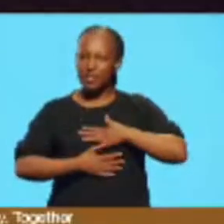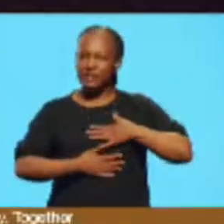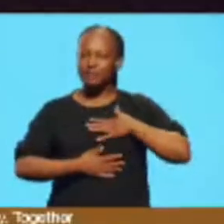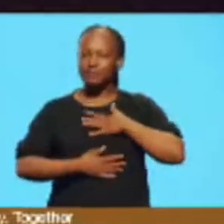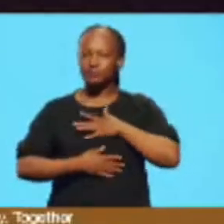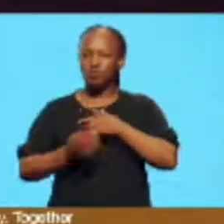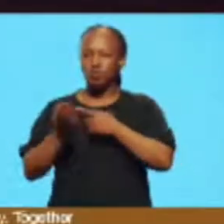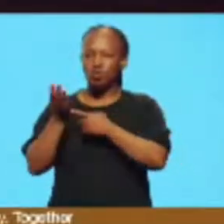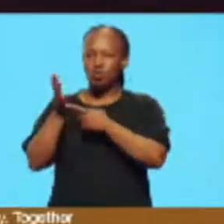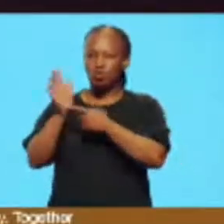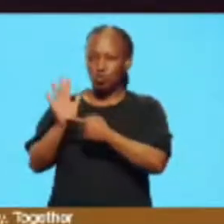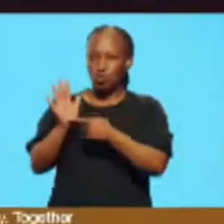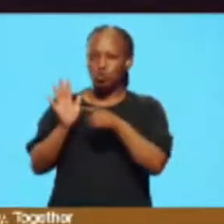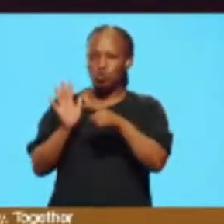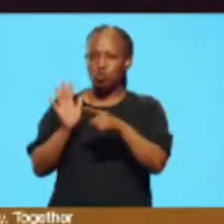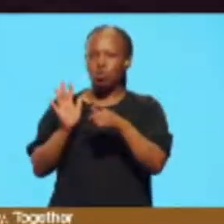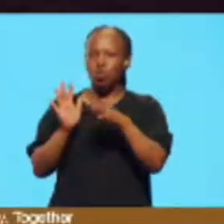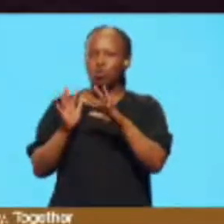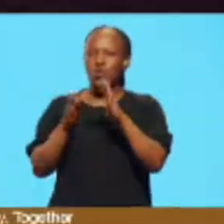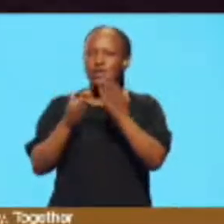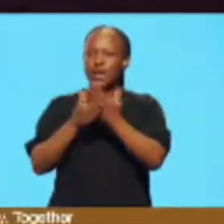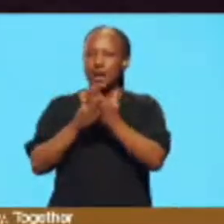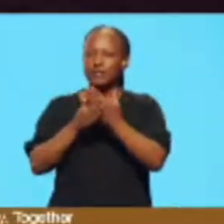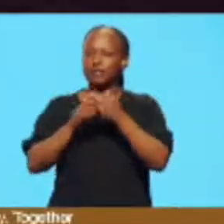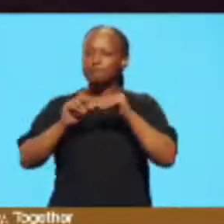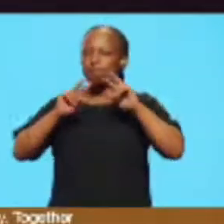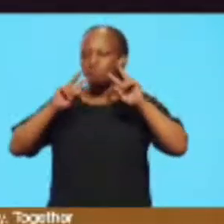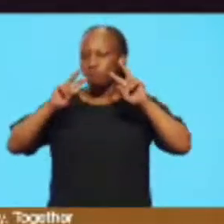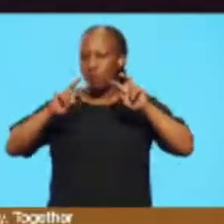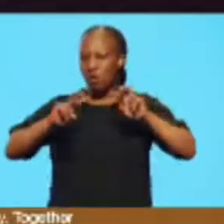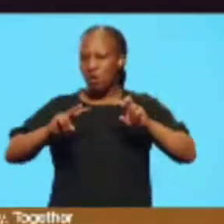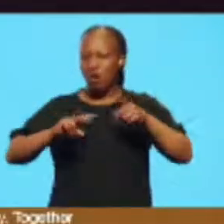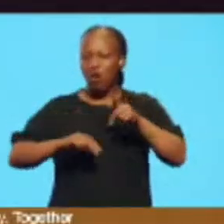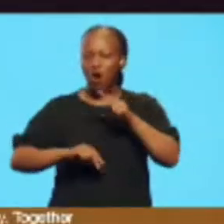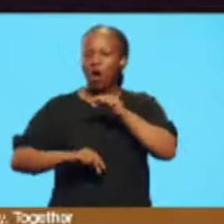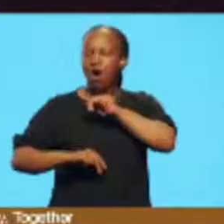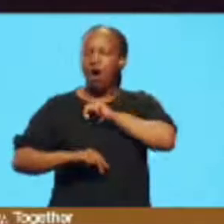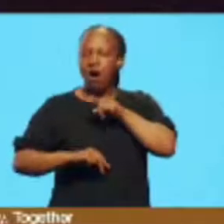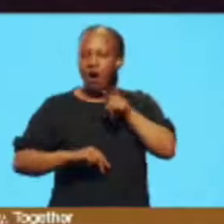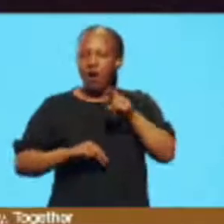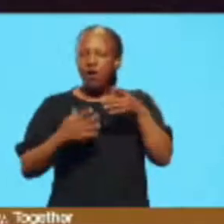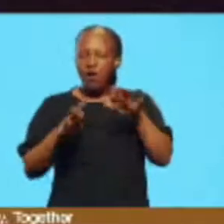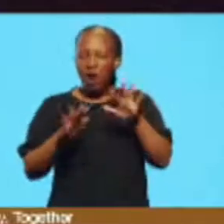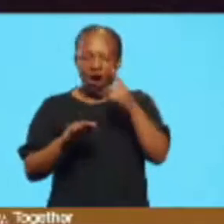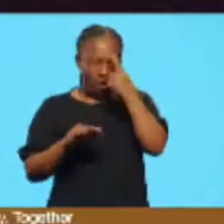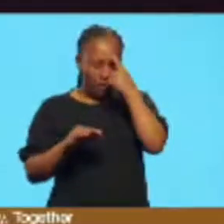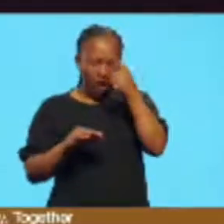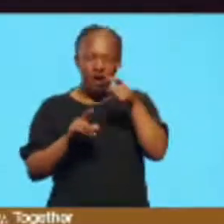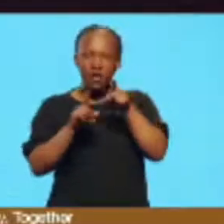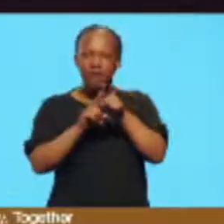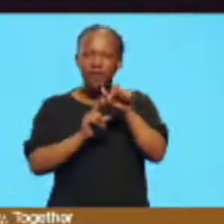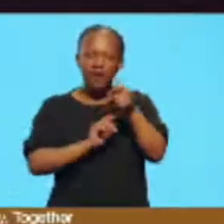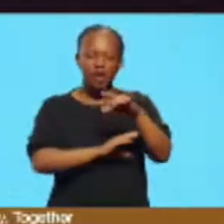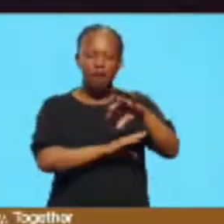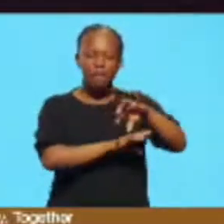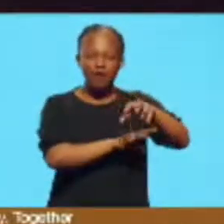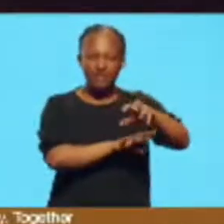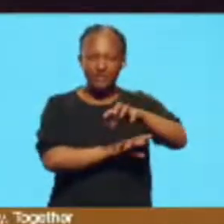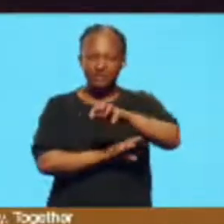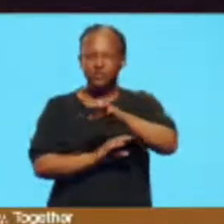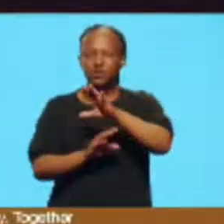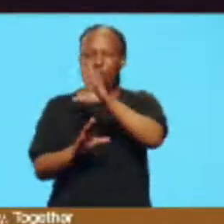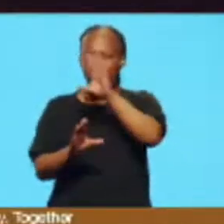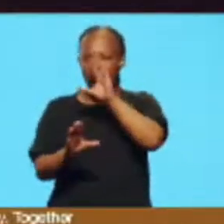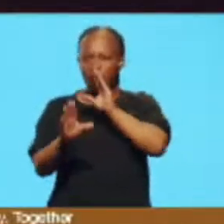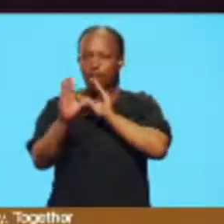highlighting the issue of the case study of KwaZulu-Natal, and we believe other provinces are going to learn